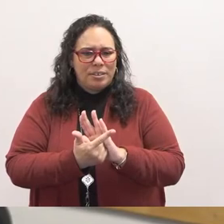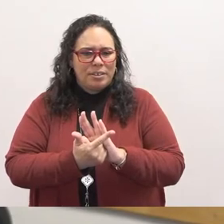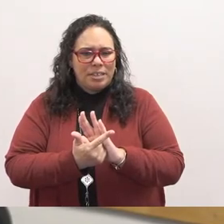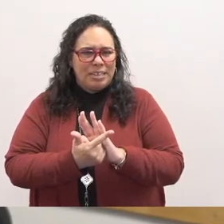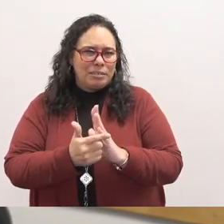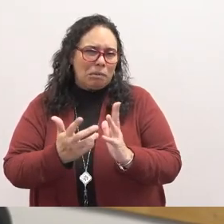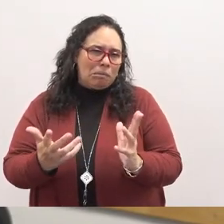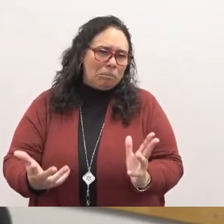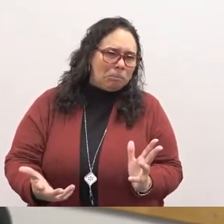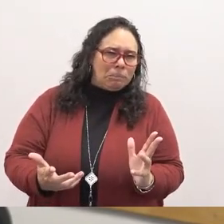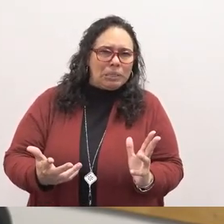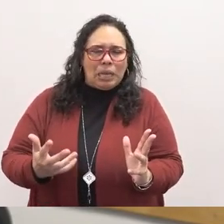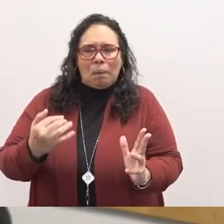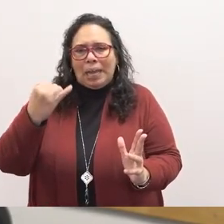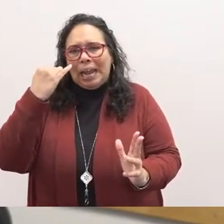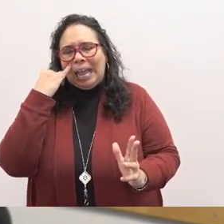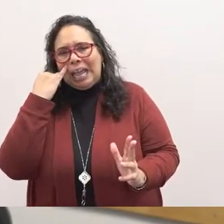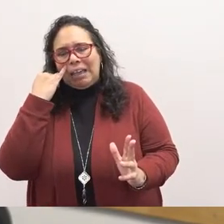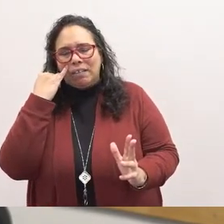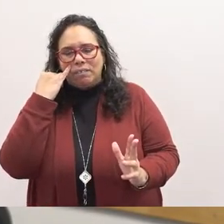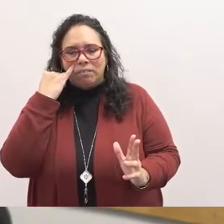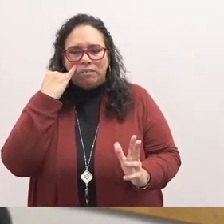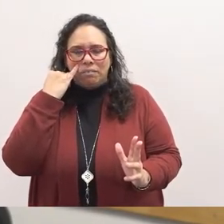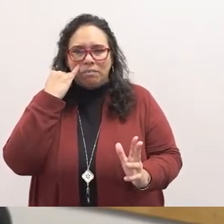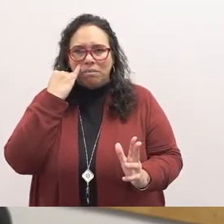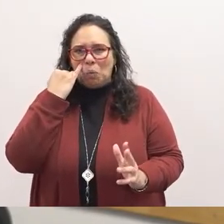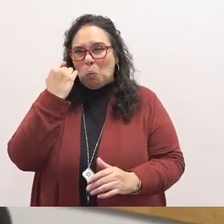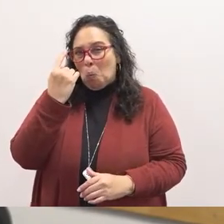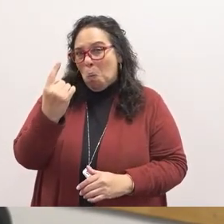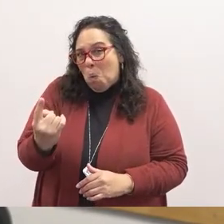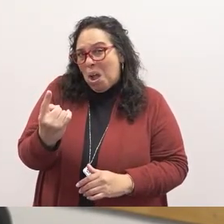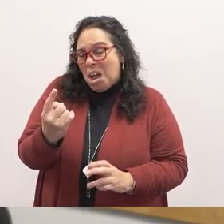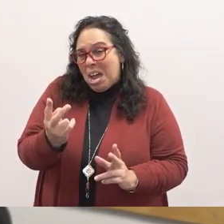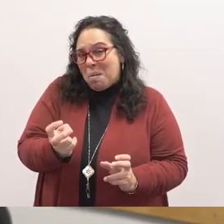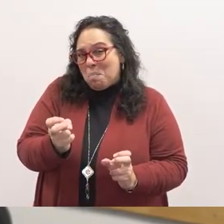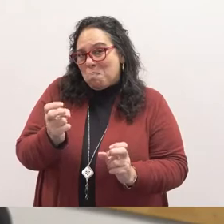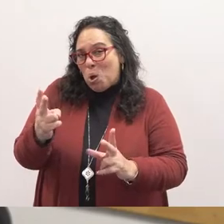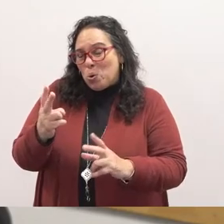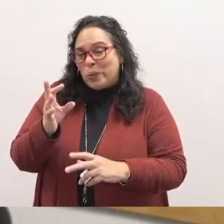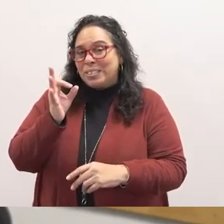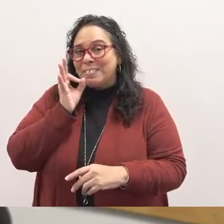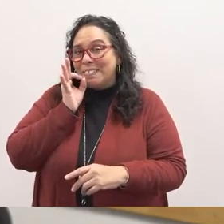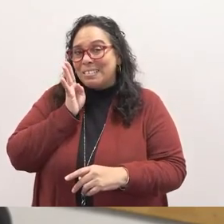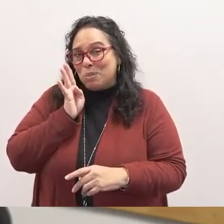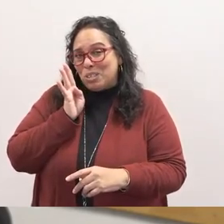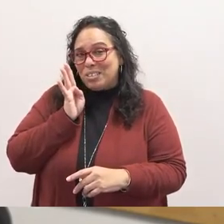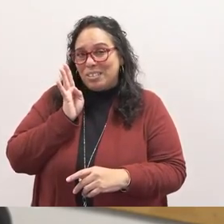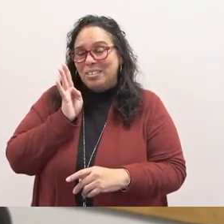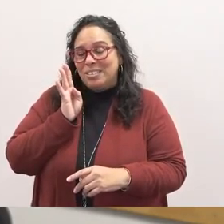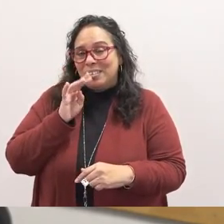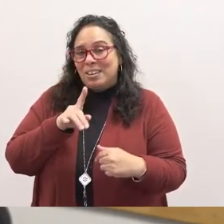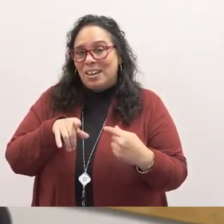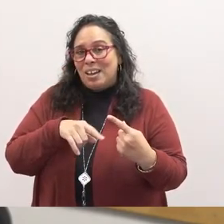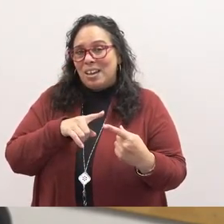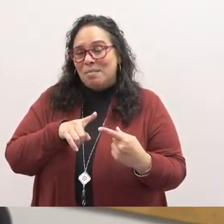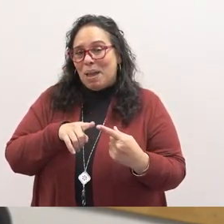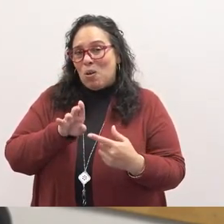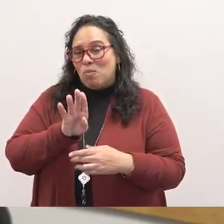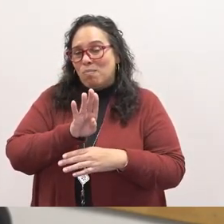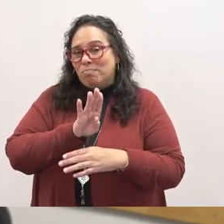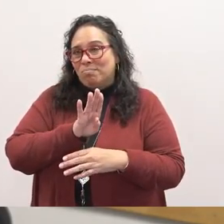of a question of, well, what if one of you posts on Facebook about board